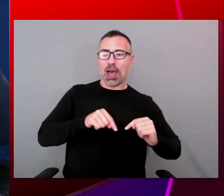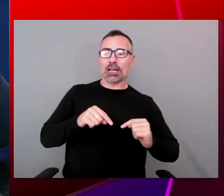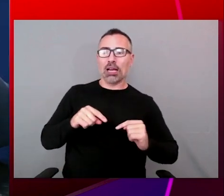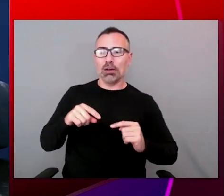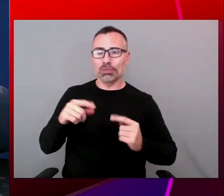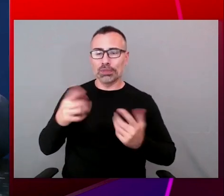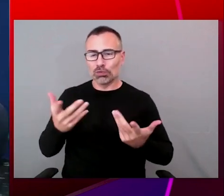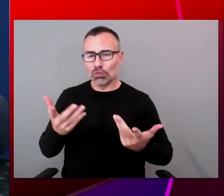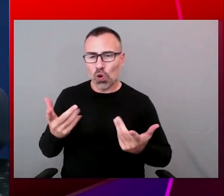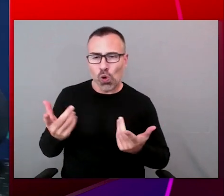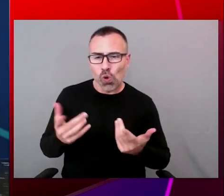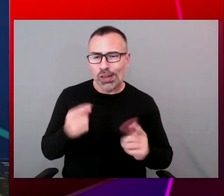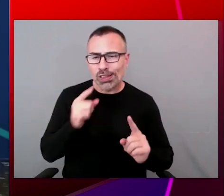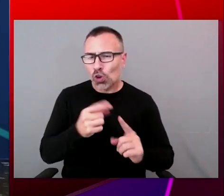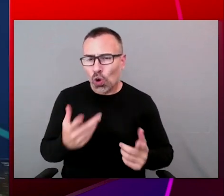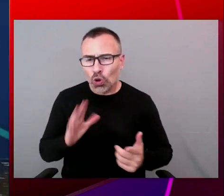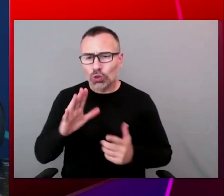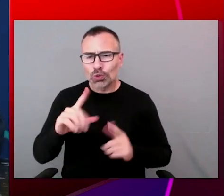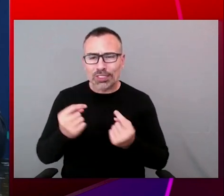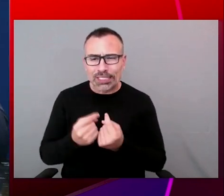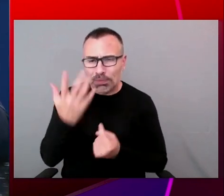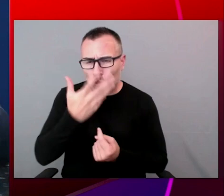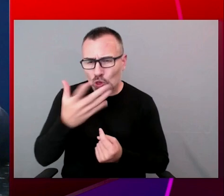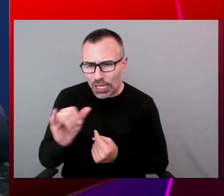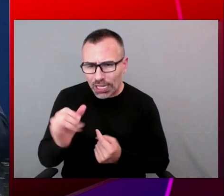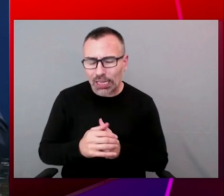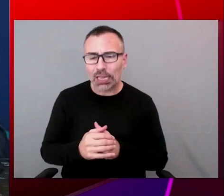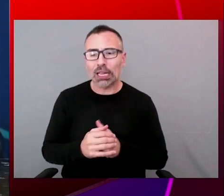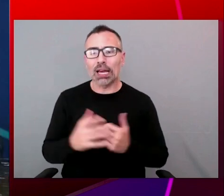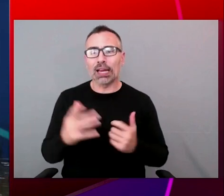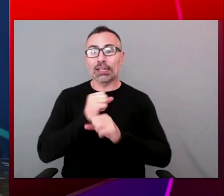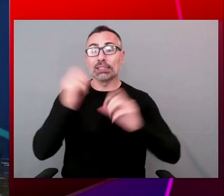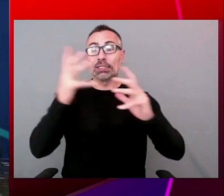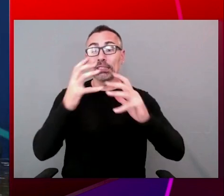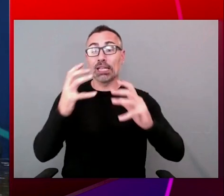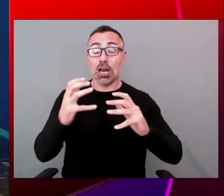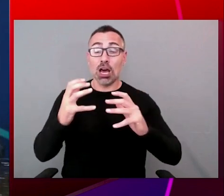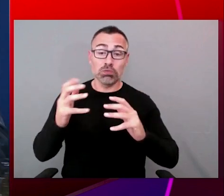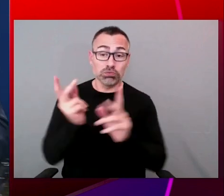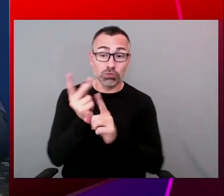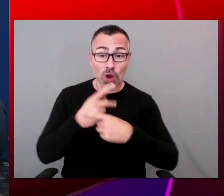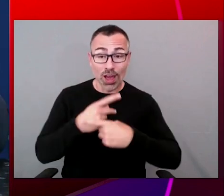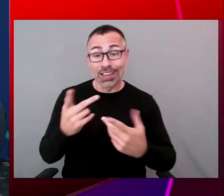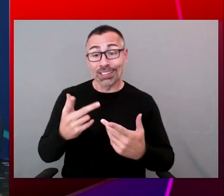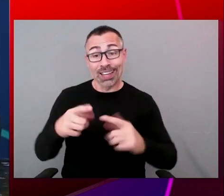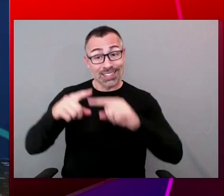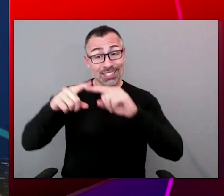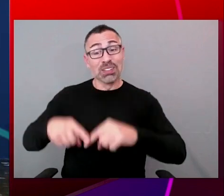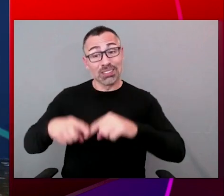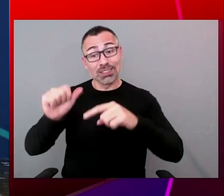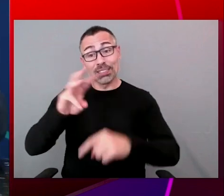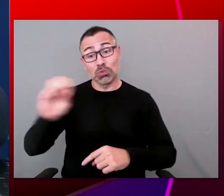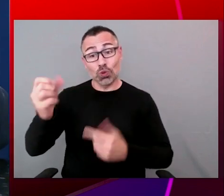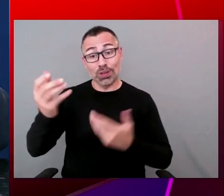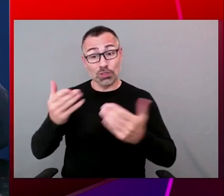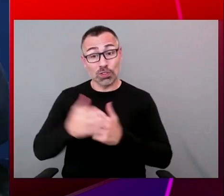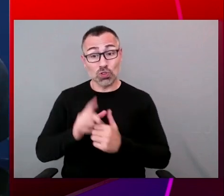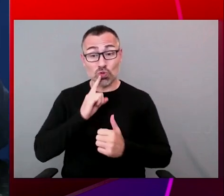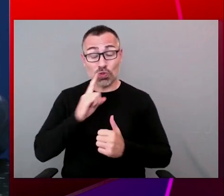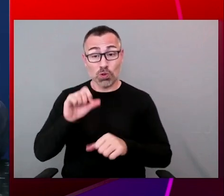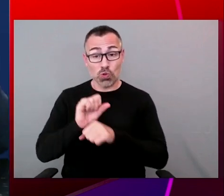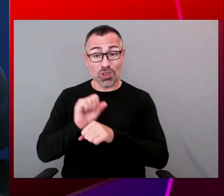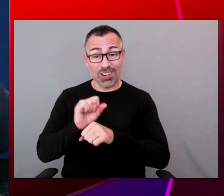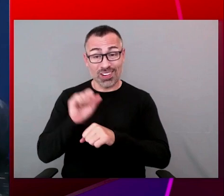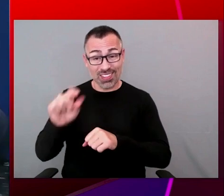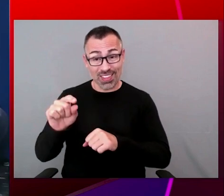with what your team is and kind of work towards an MVP product that's all, again, based on AWS services. So we really work hard on that, and we have